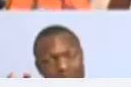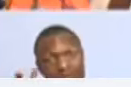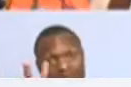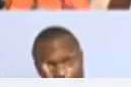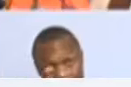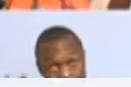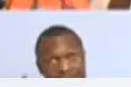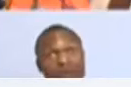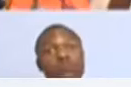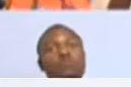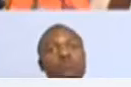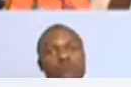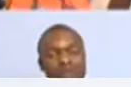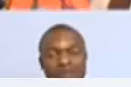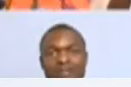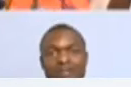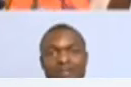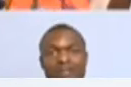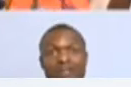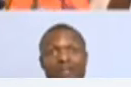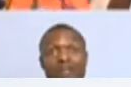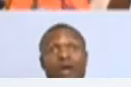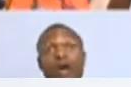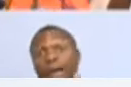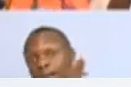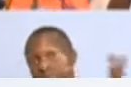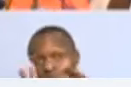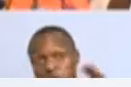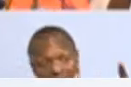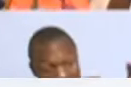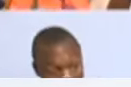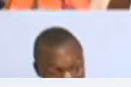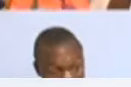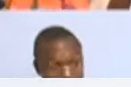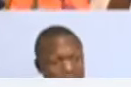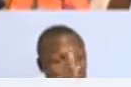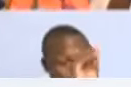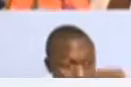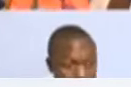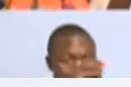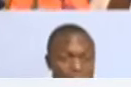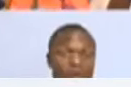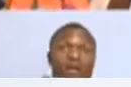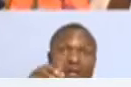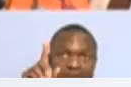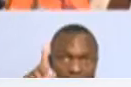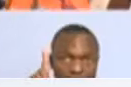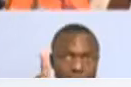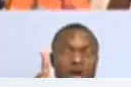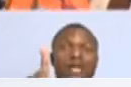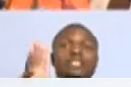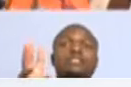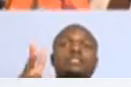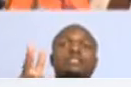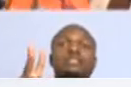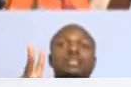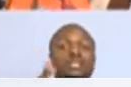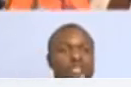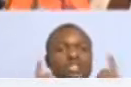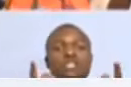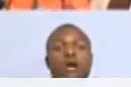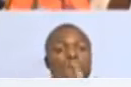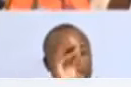over 200 modern weather stations have been installed in all the 116 districts